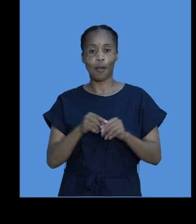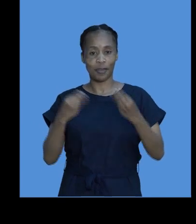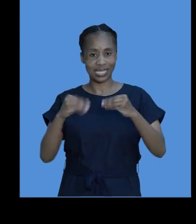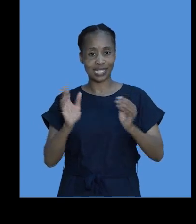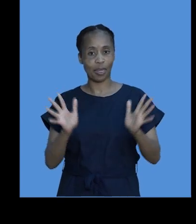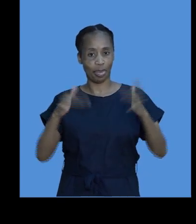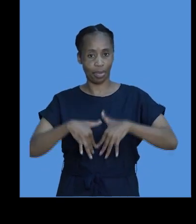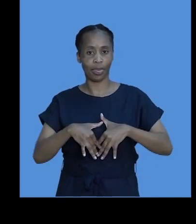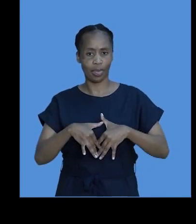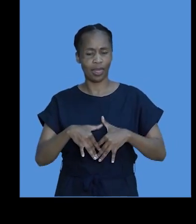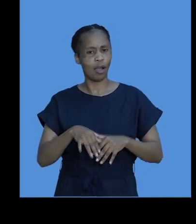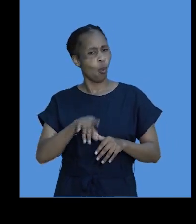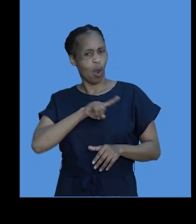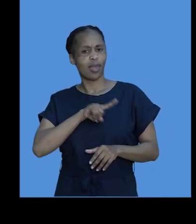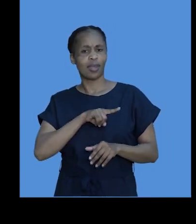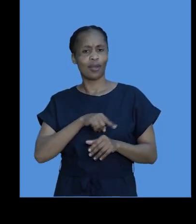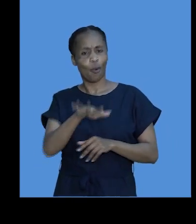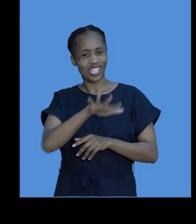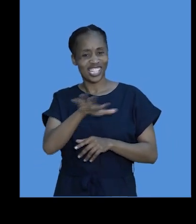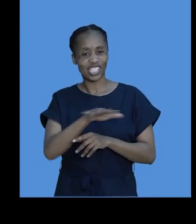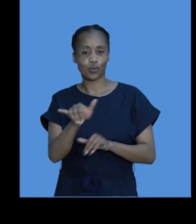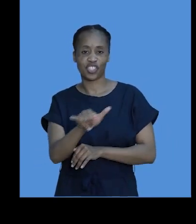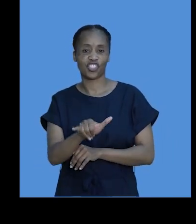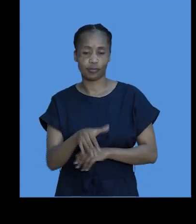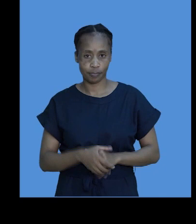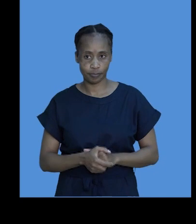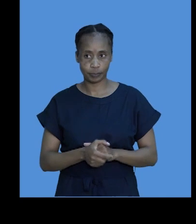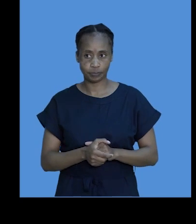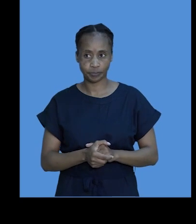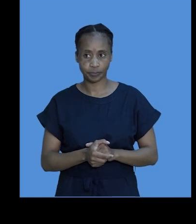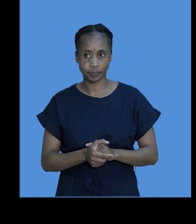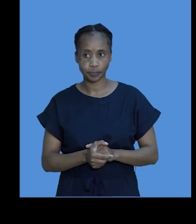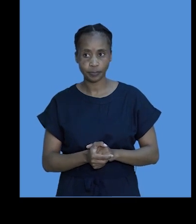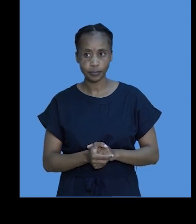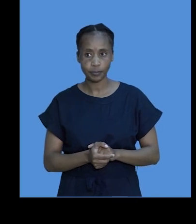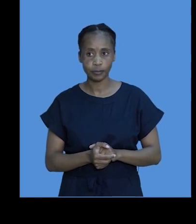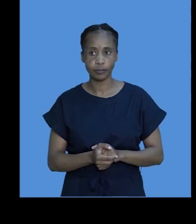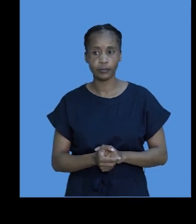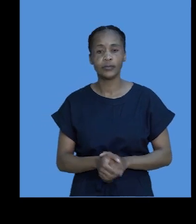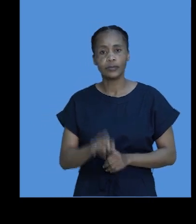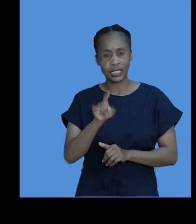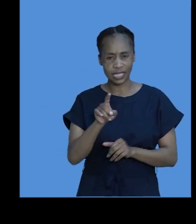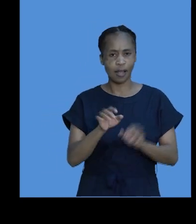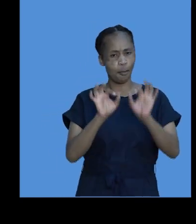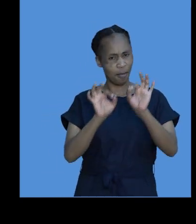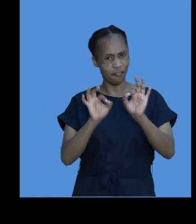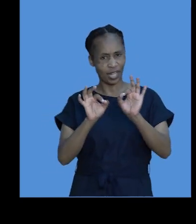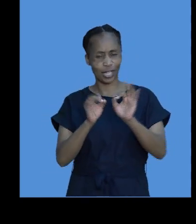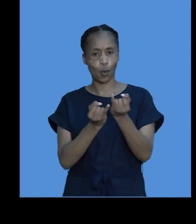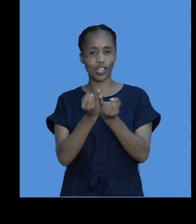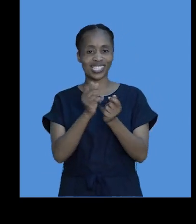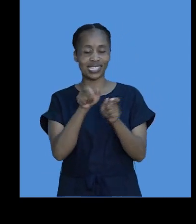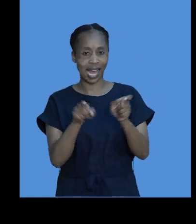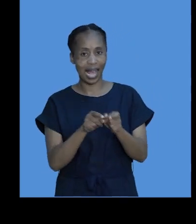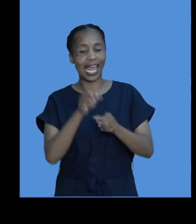conditions must exist for this firm to shut down there? Right, now, what is the shutdown point basically of a